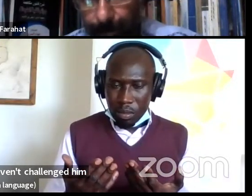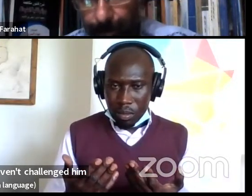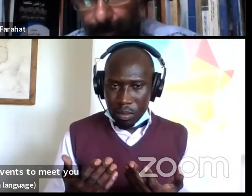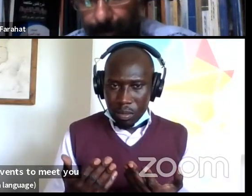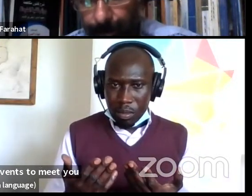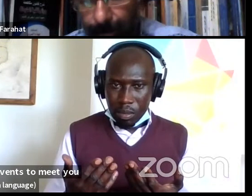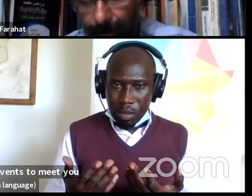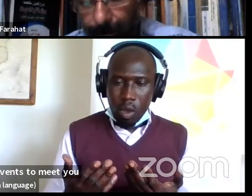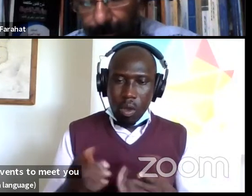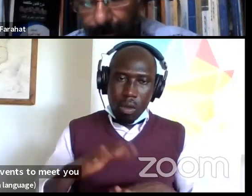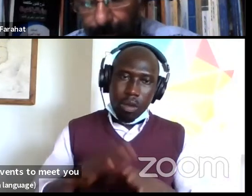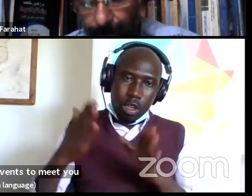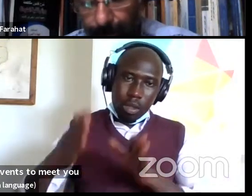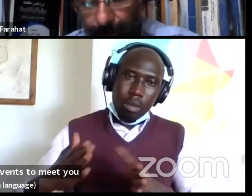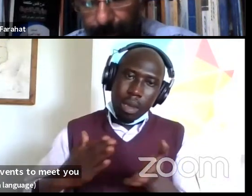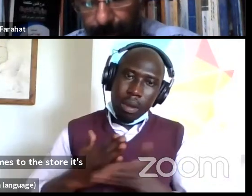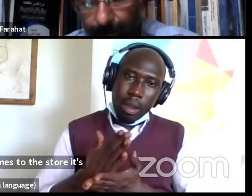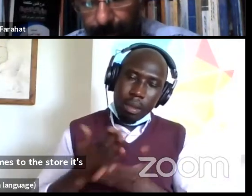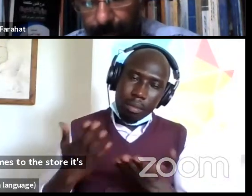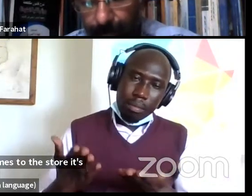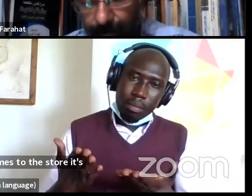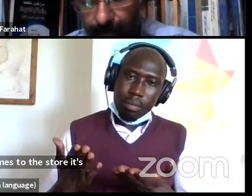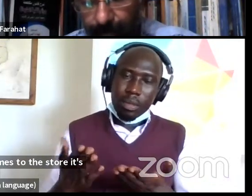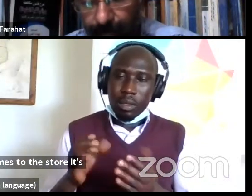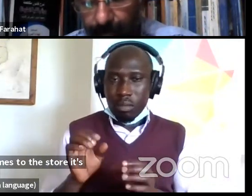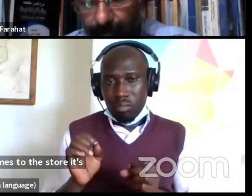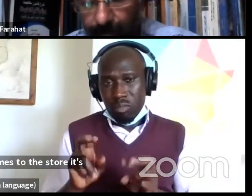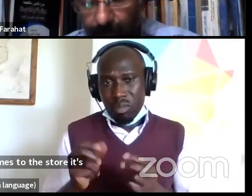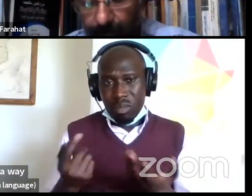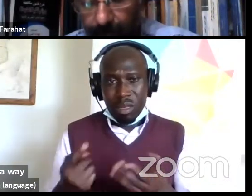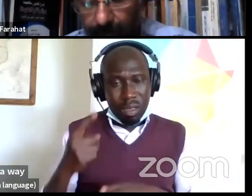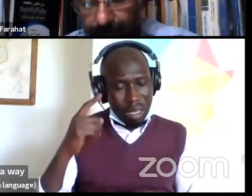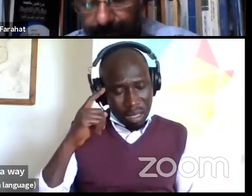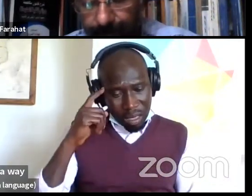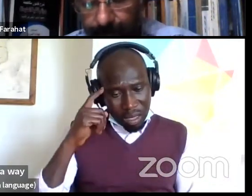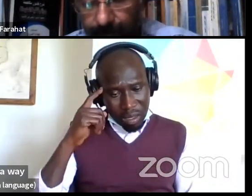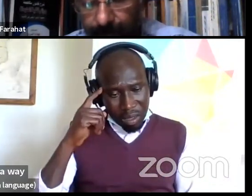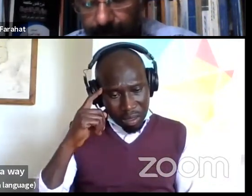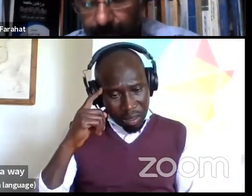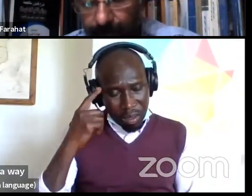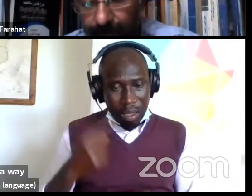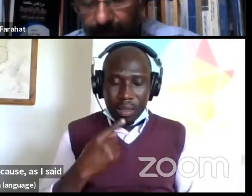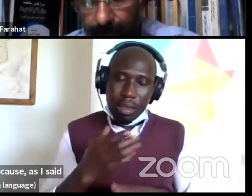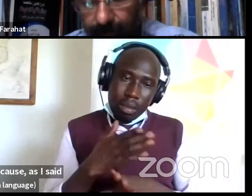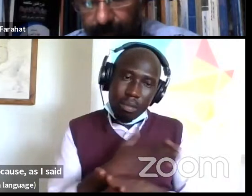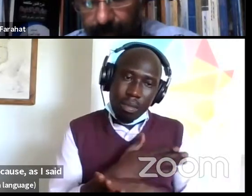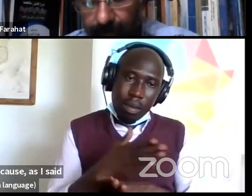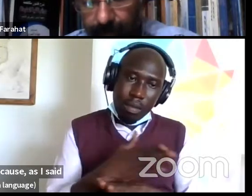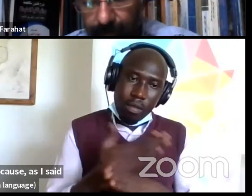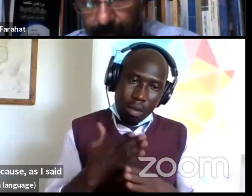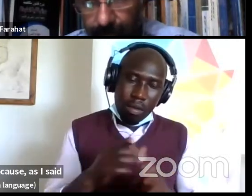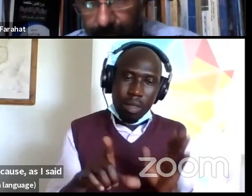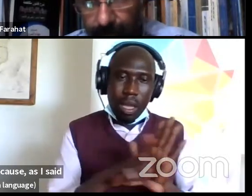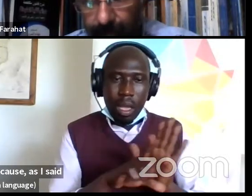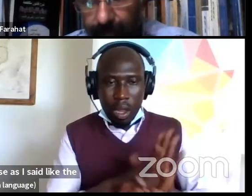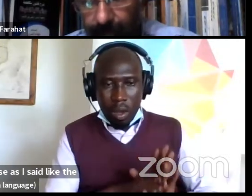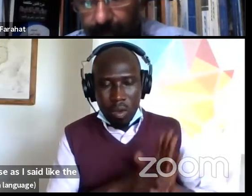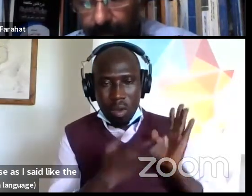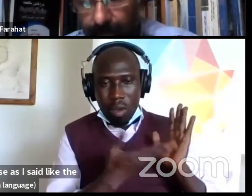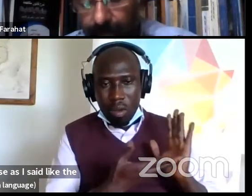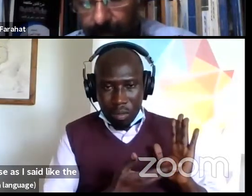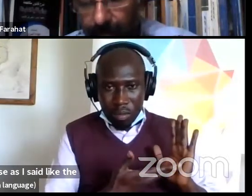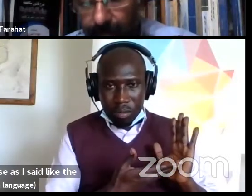internal human rights. In a way, because as I said, like the legal framework was actually